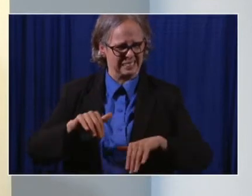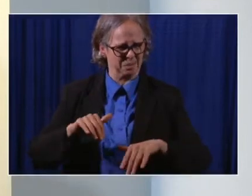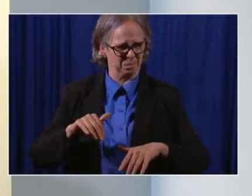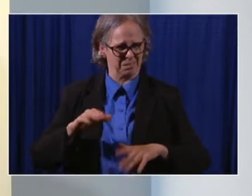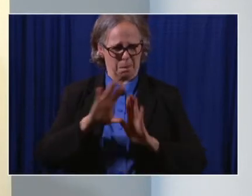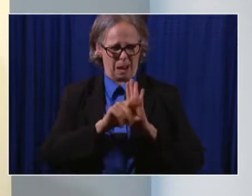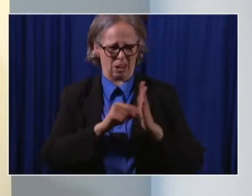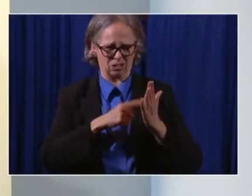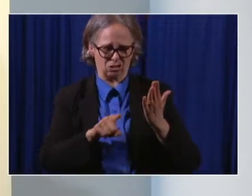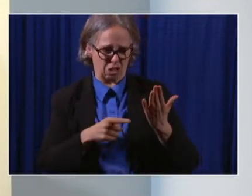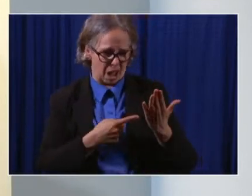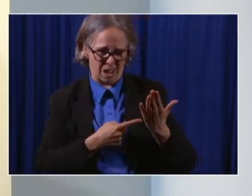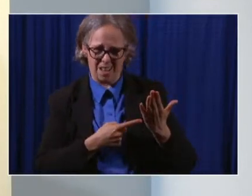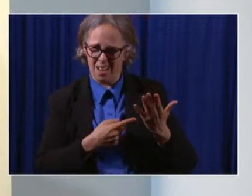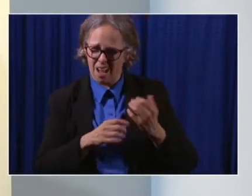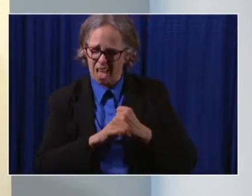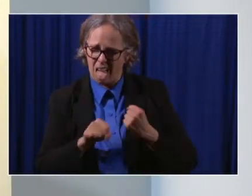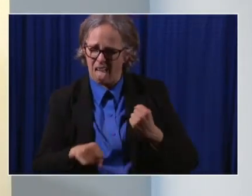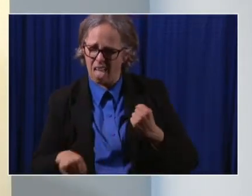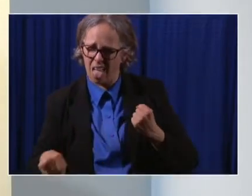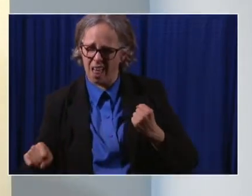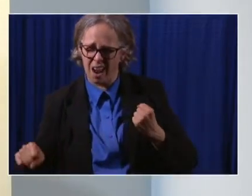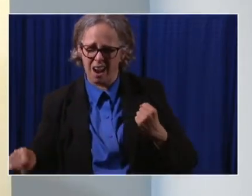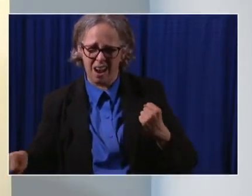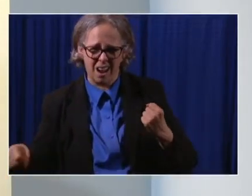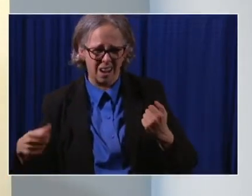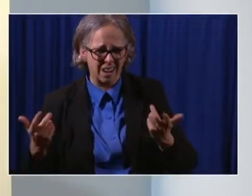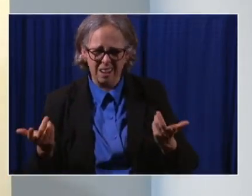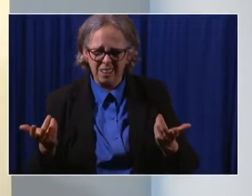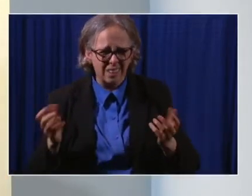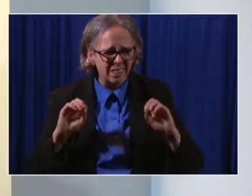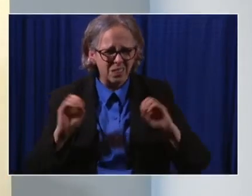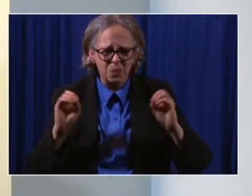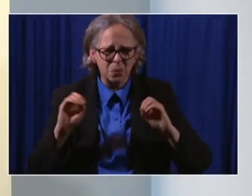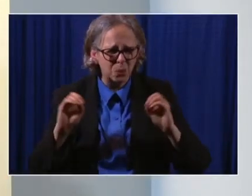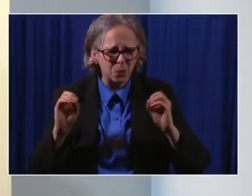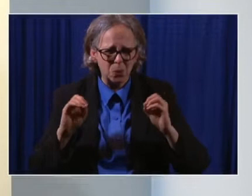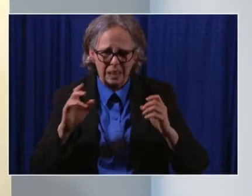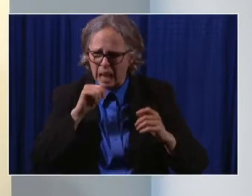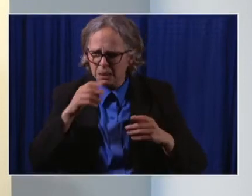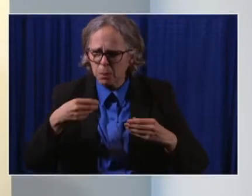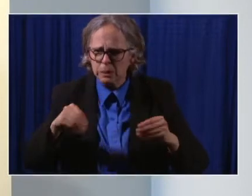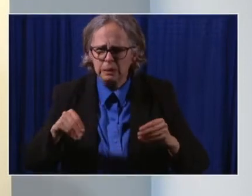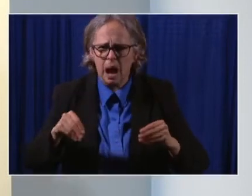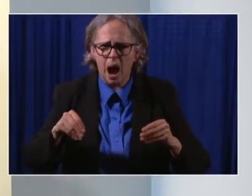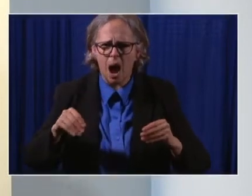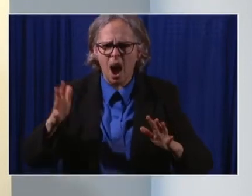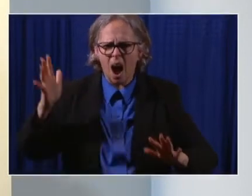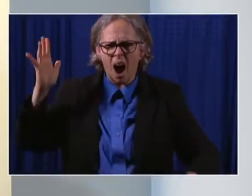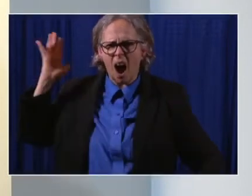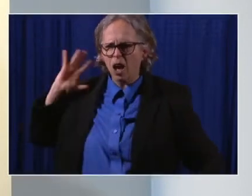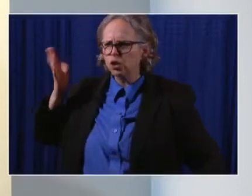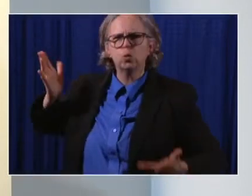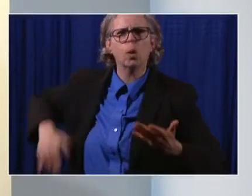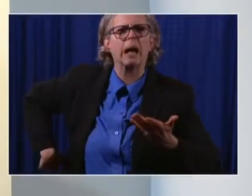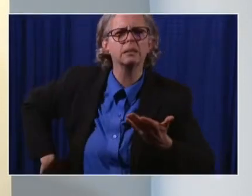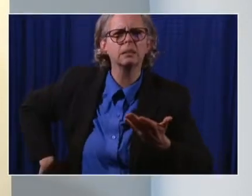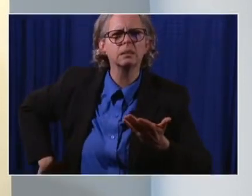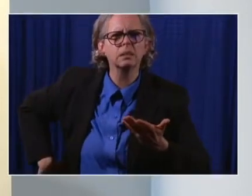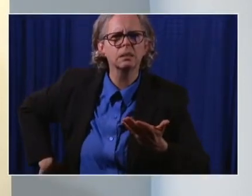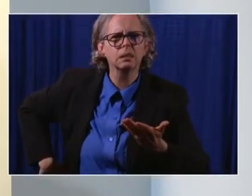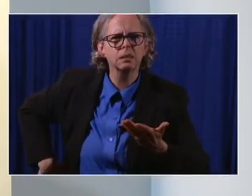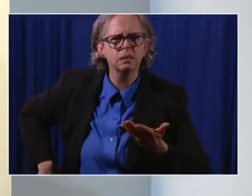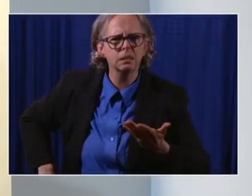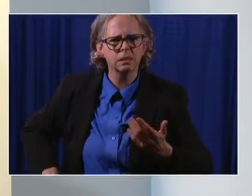verification, and it shows that they should not have sold that gun to the person because they weren't legally allowed to own it. This